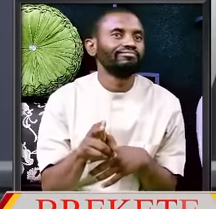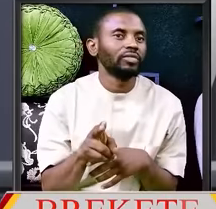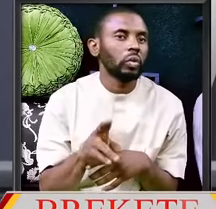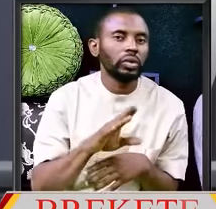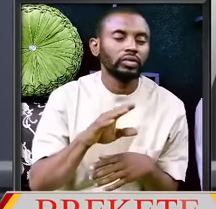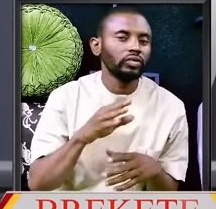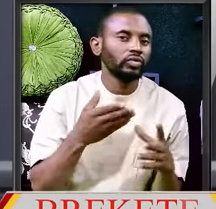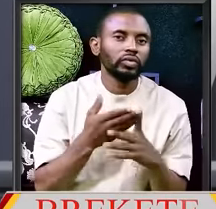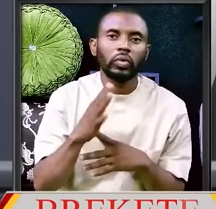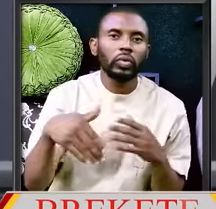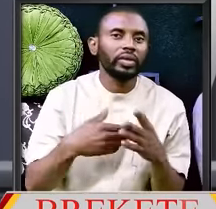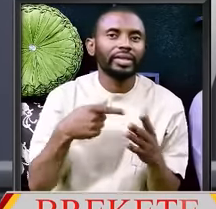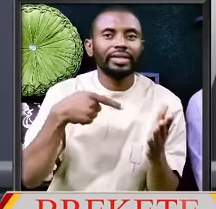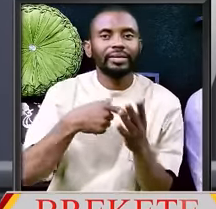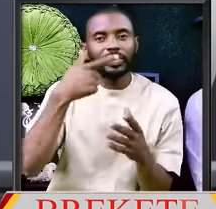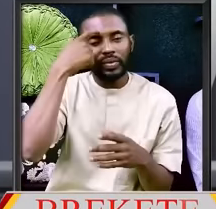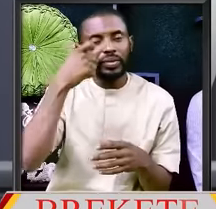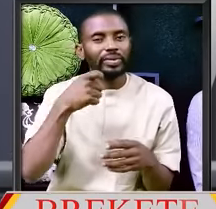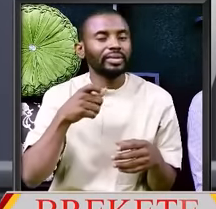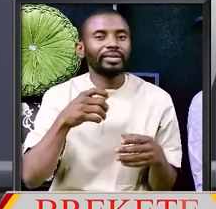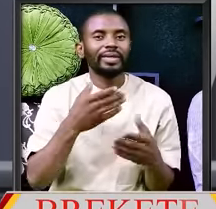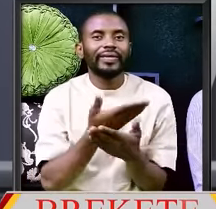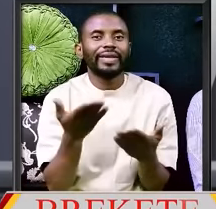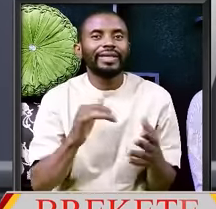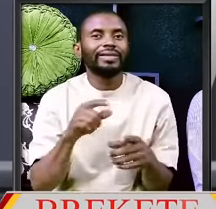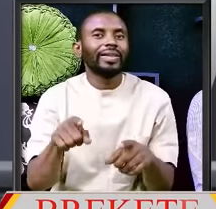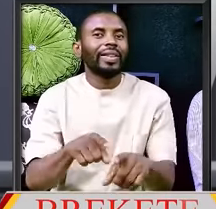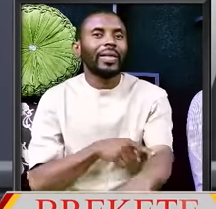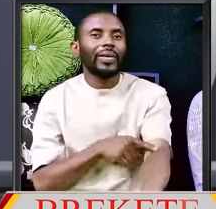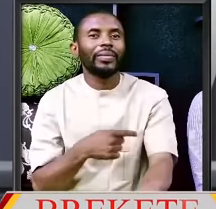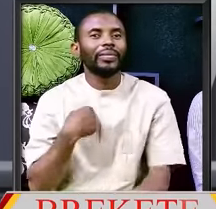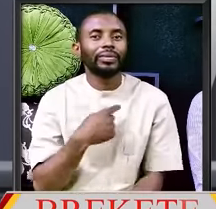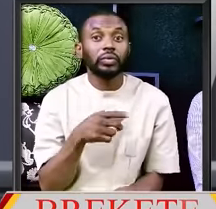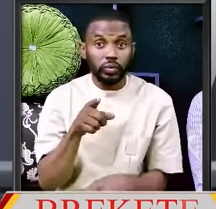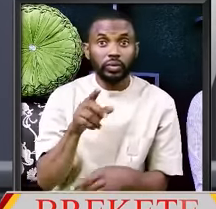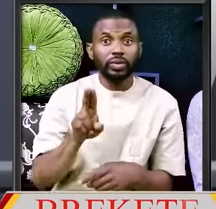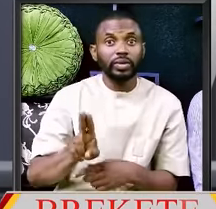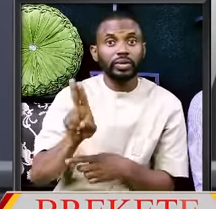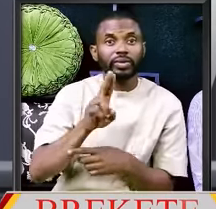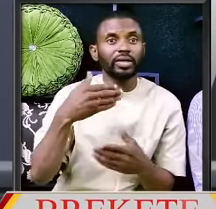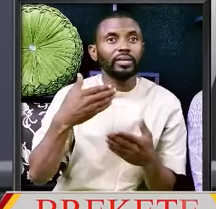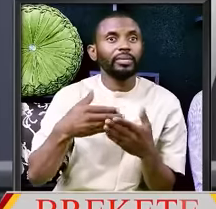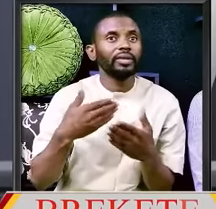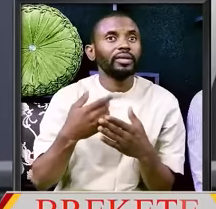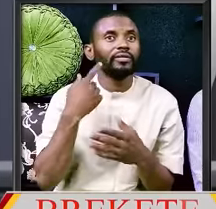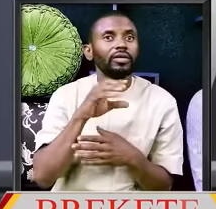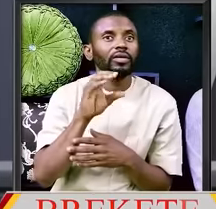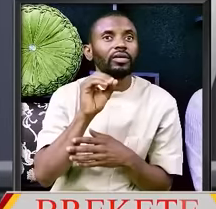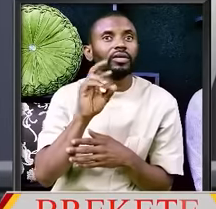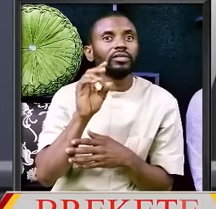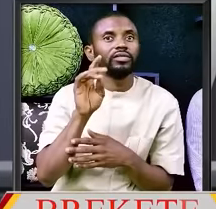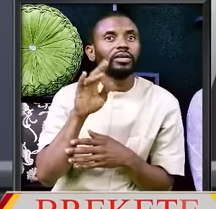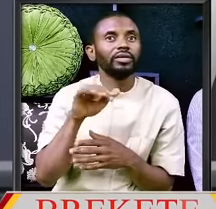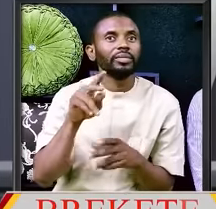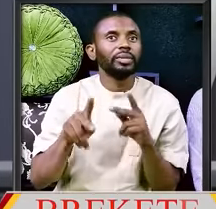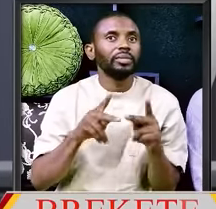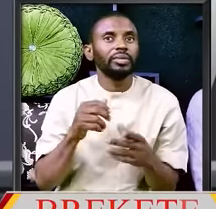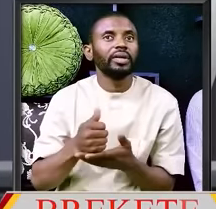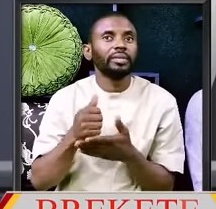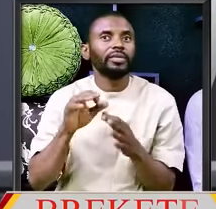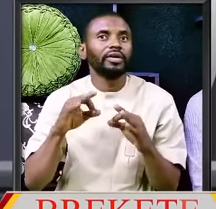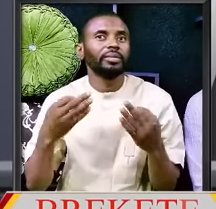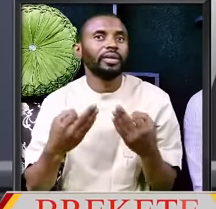long. We have seen you use your money to help ordinary people. We have seen you use your money to help